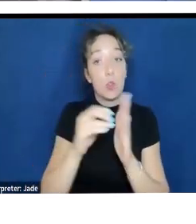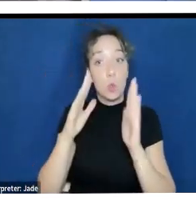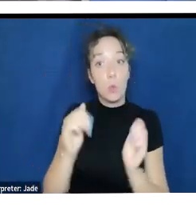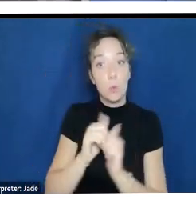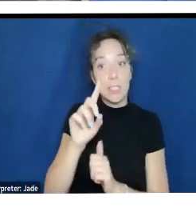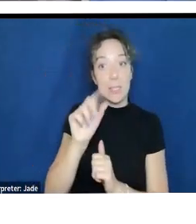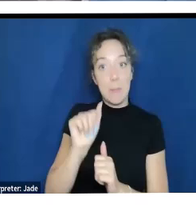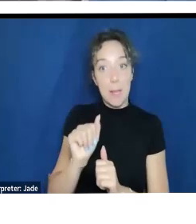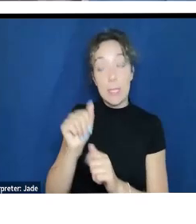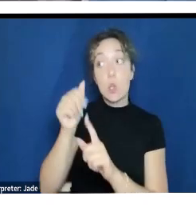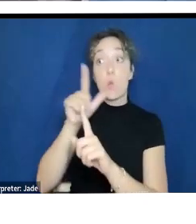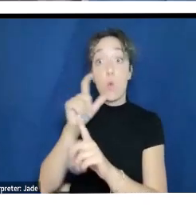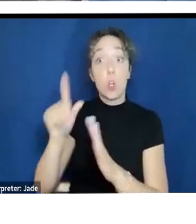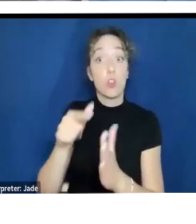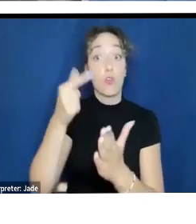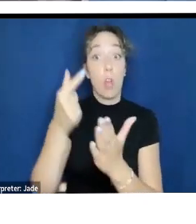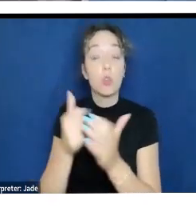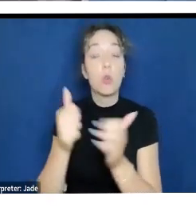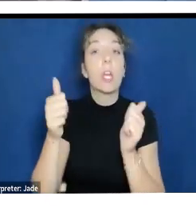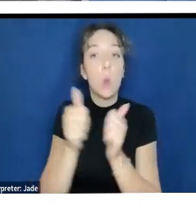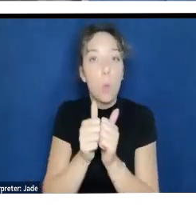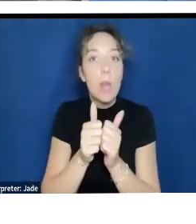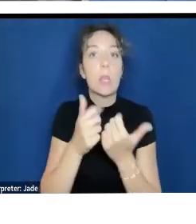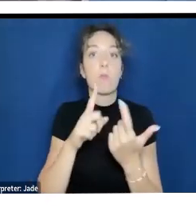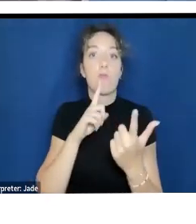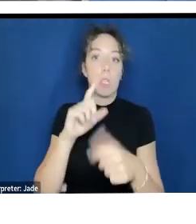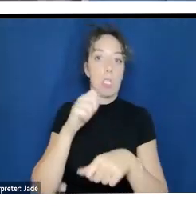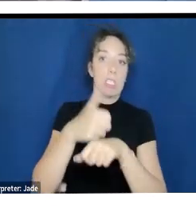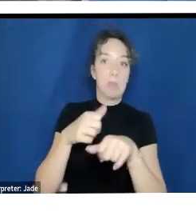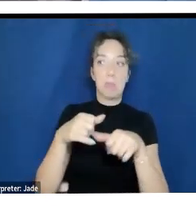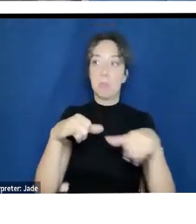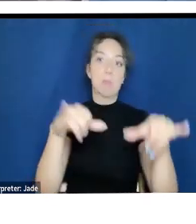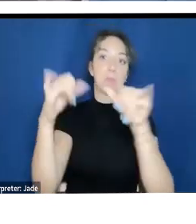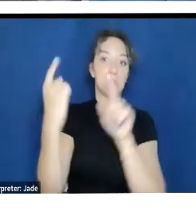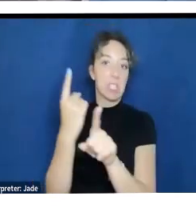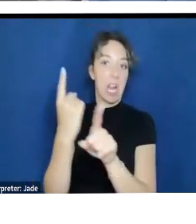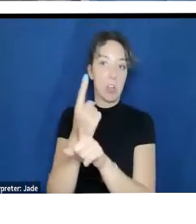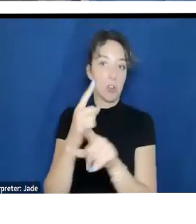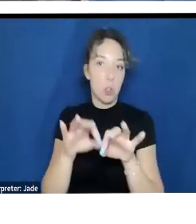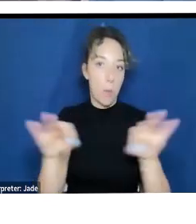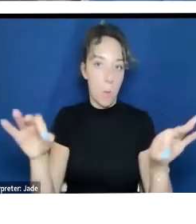are graduating with a standard diploma. Next slide,